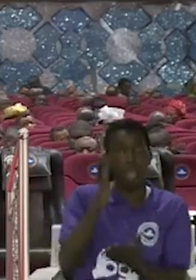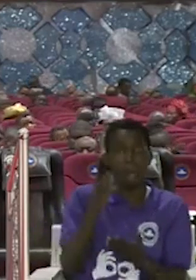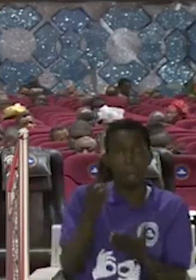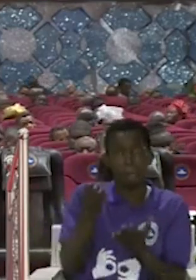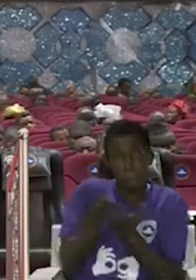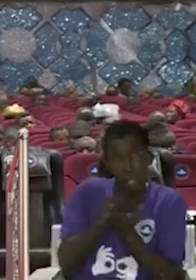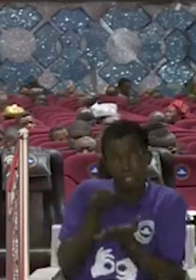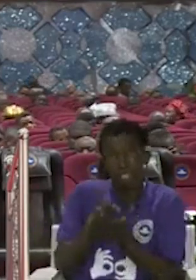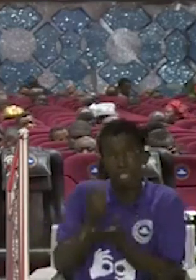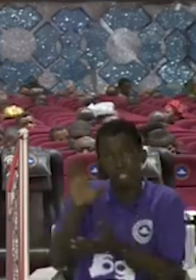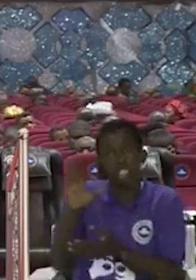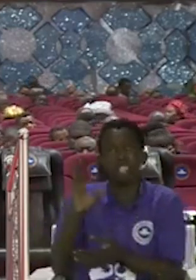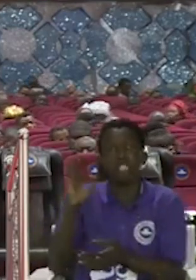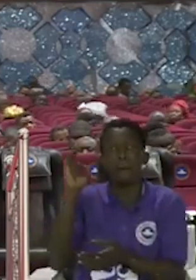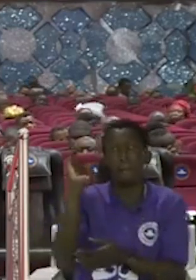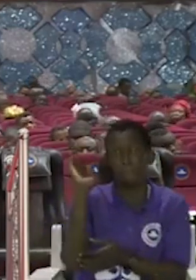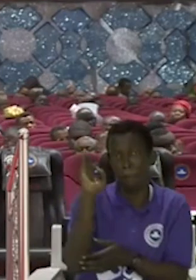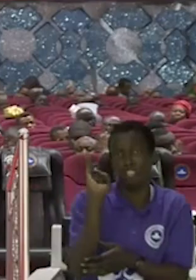ministry.